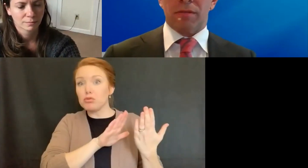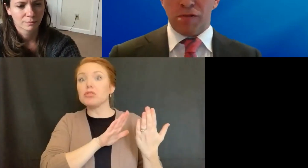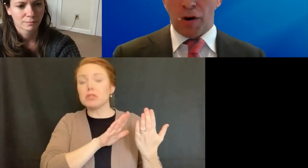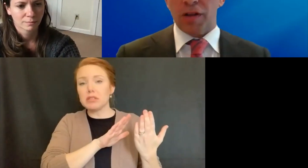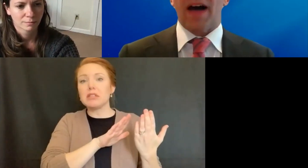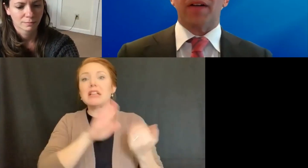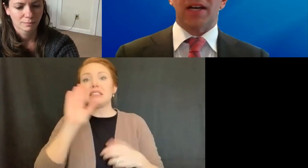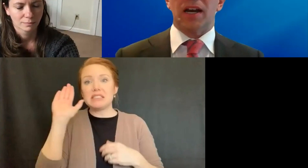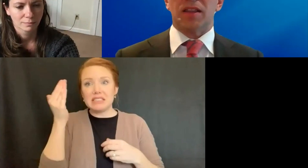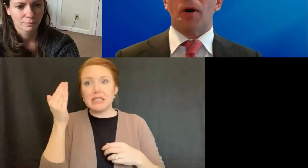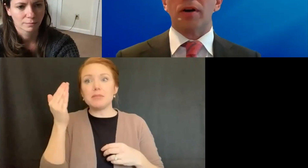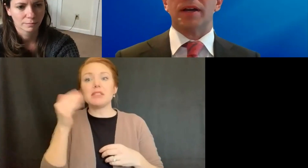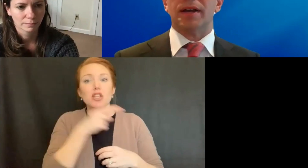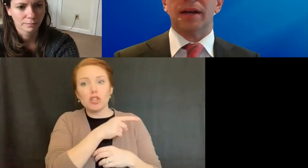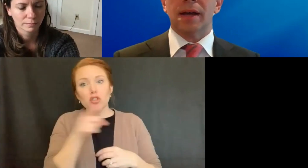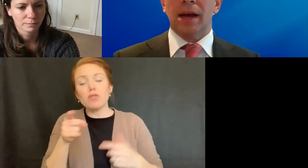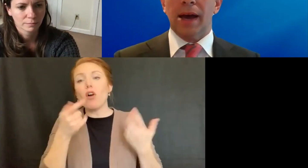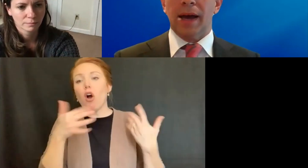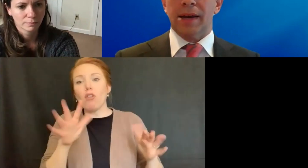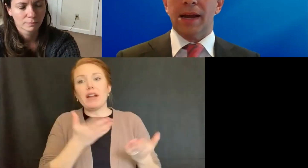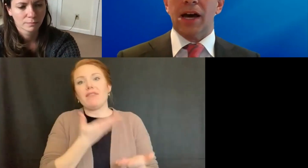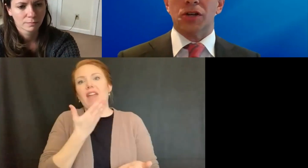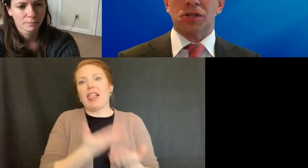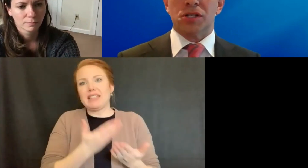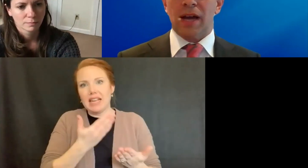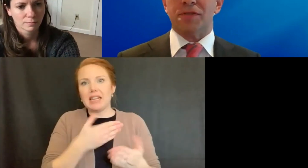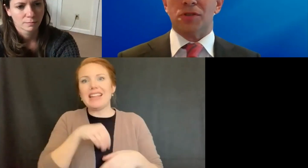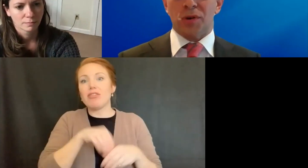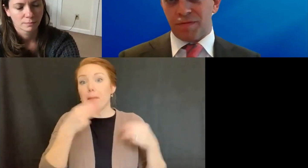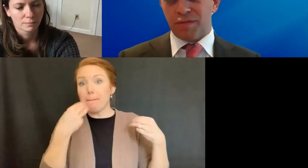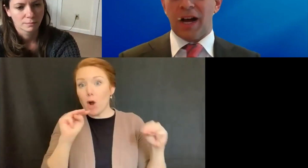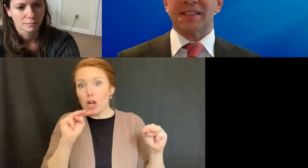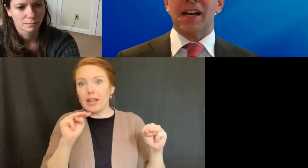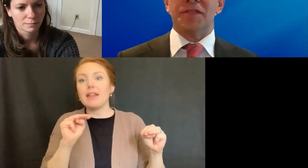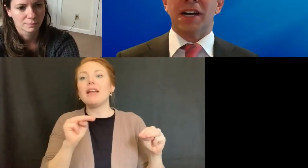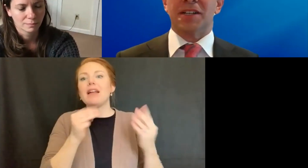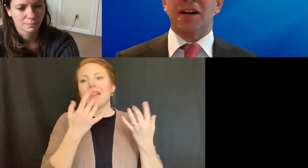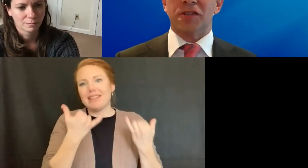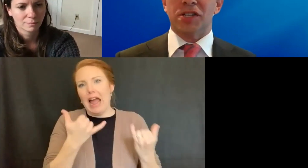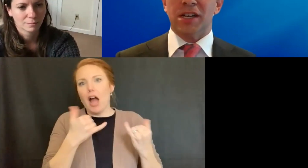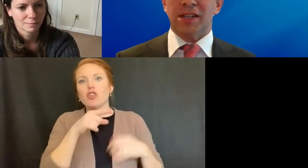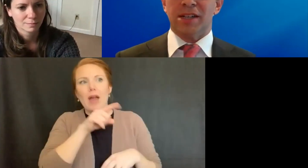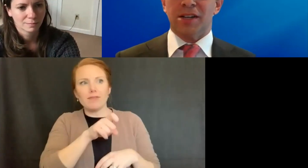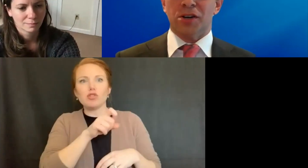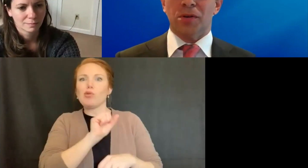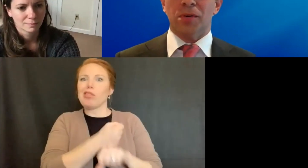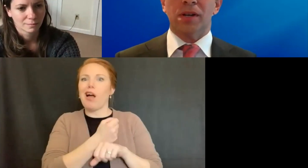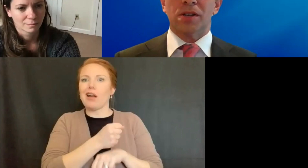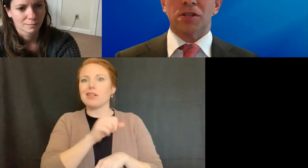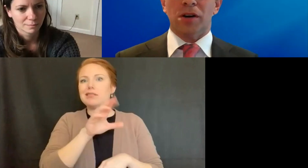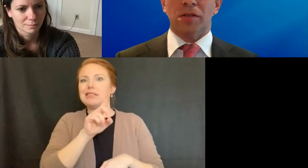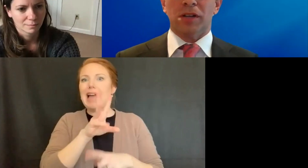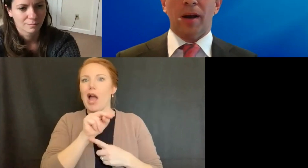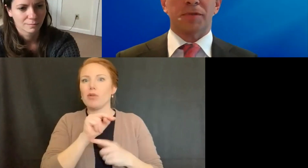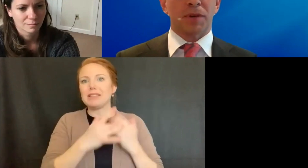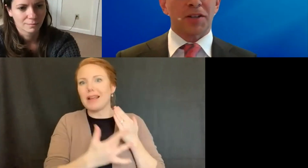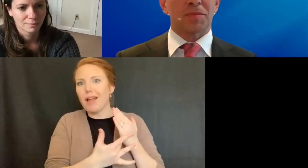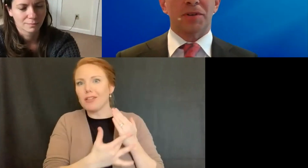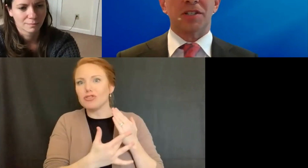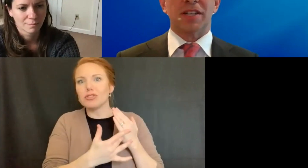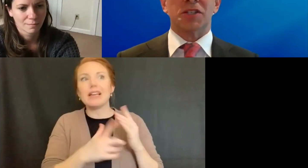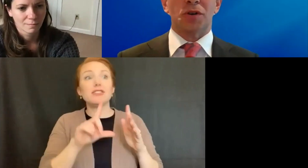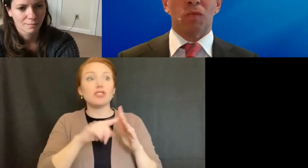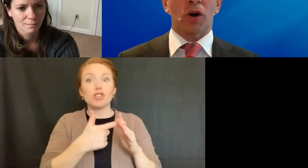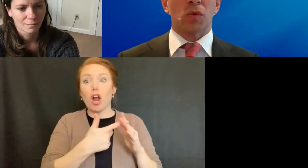seems like you've already validated in the market. And now you just have to sort of lock down the technology and go start lining up